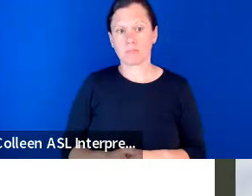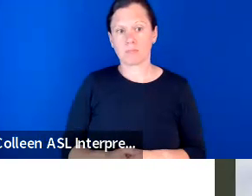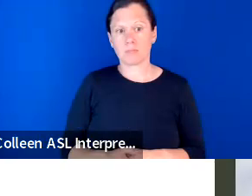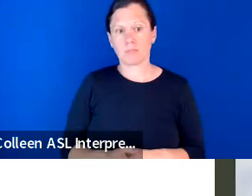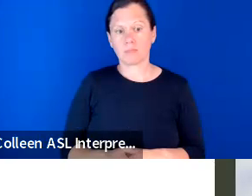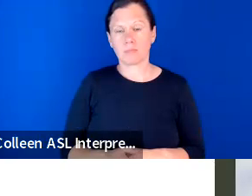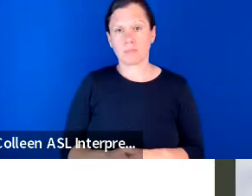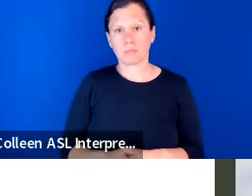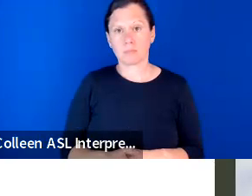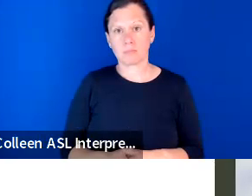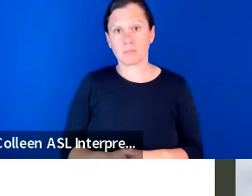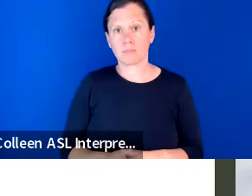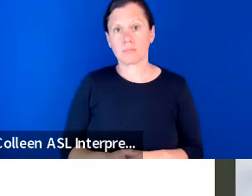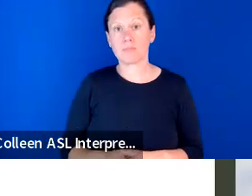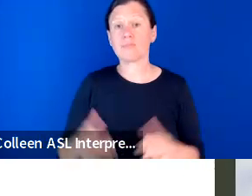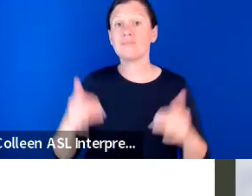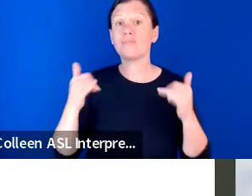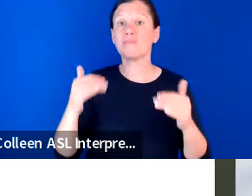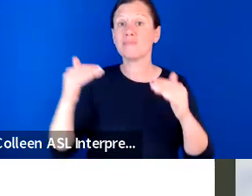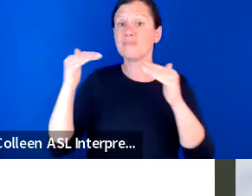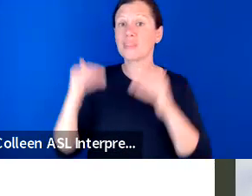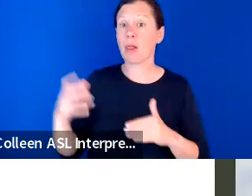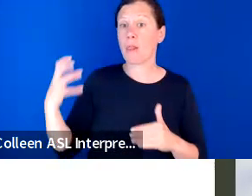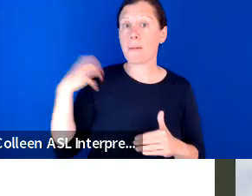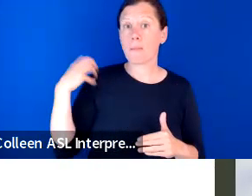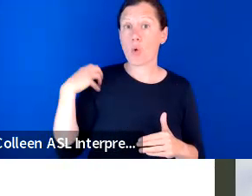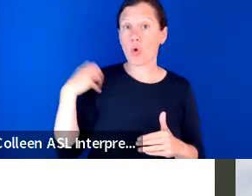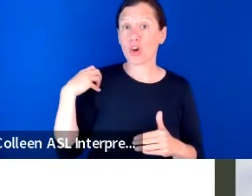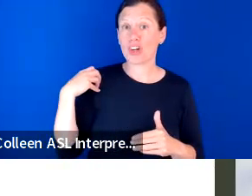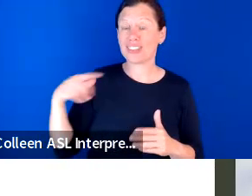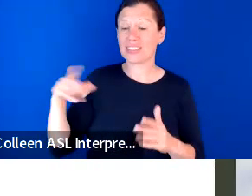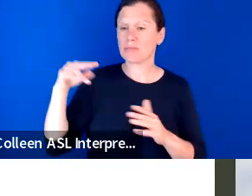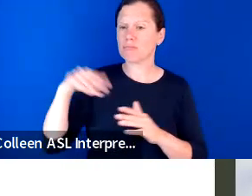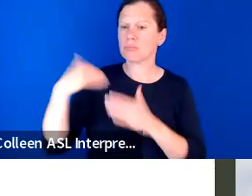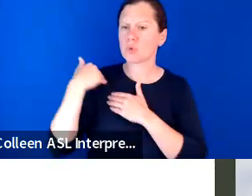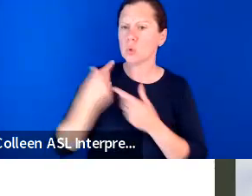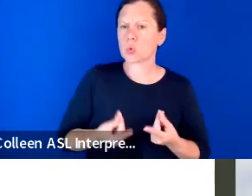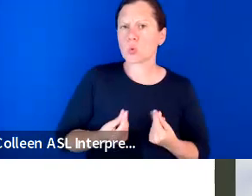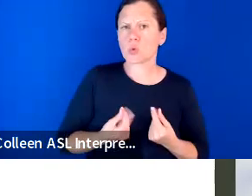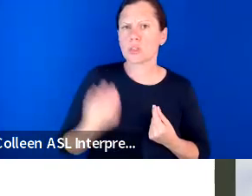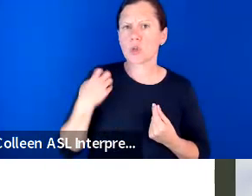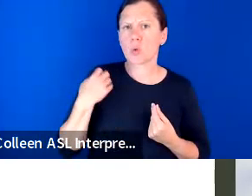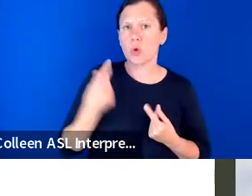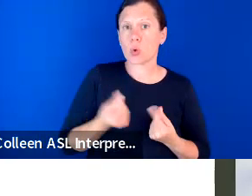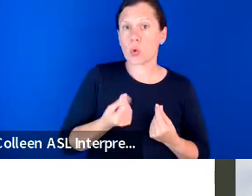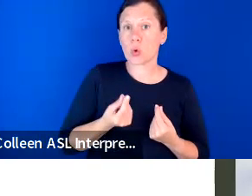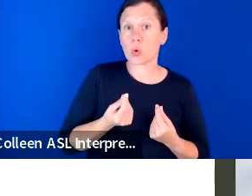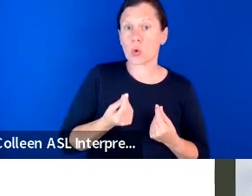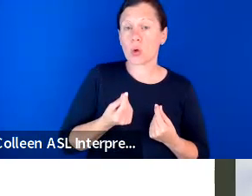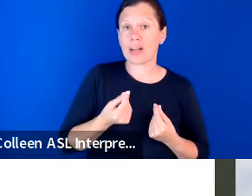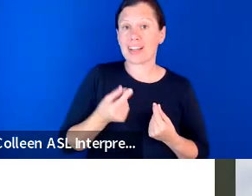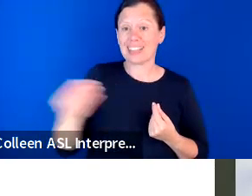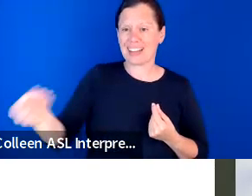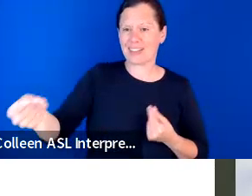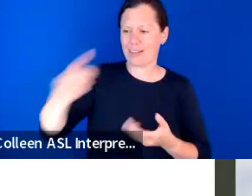So let's talk about the role of employers. Employers don't contribute to walk cares, only workers do. All that